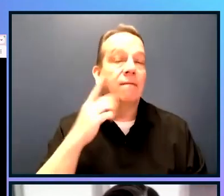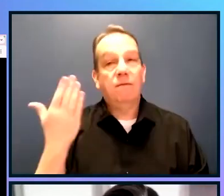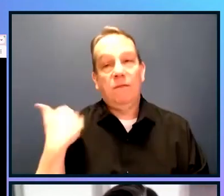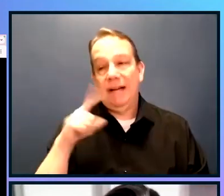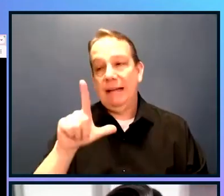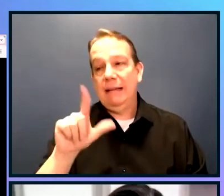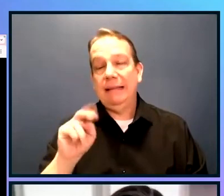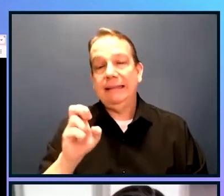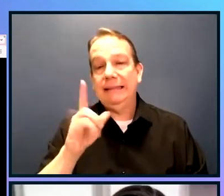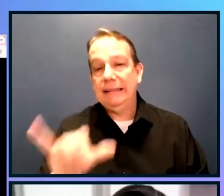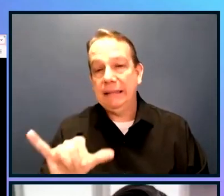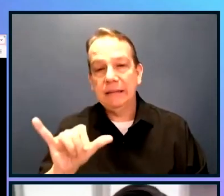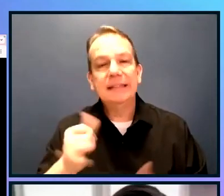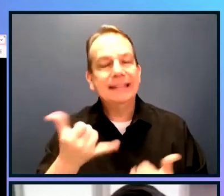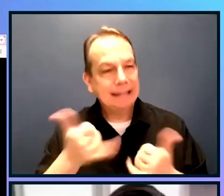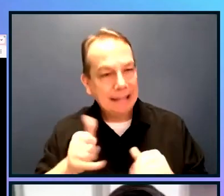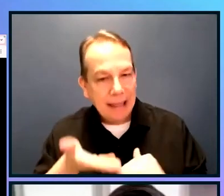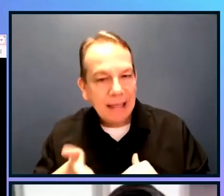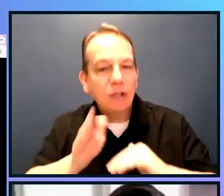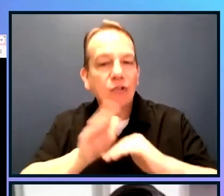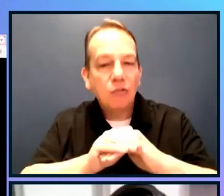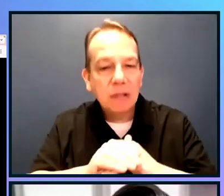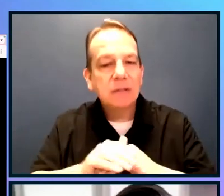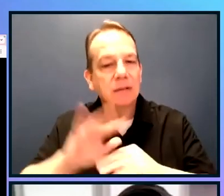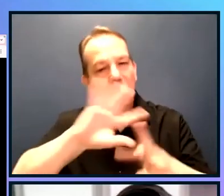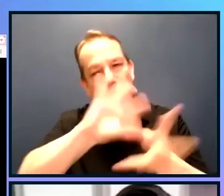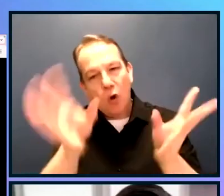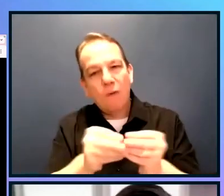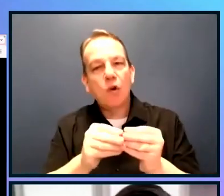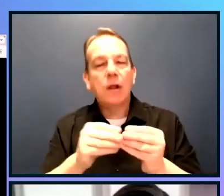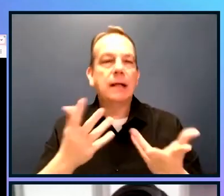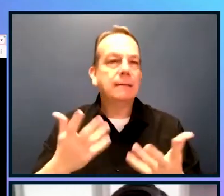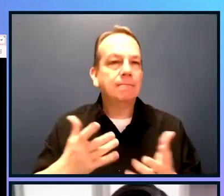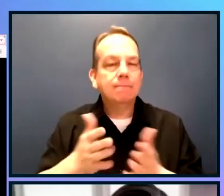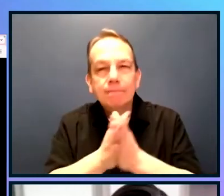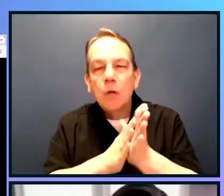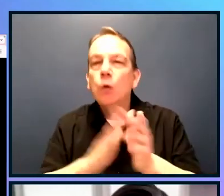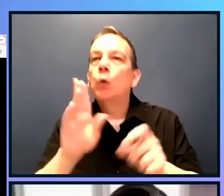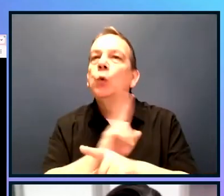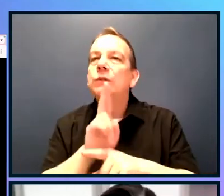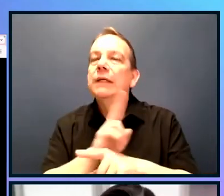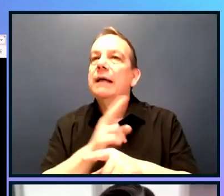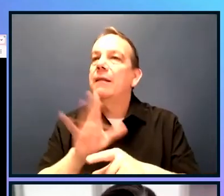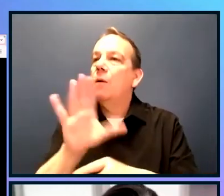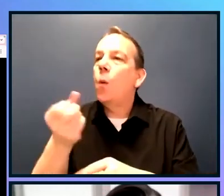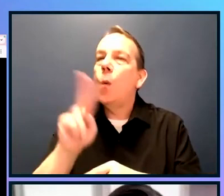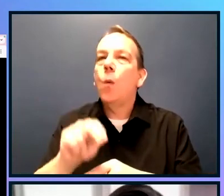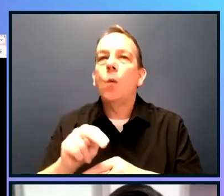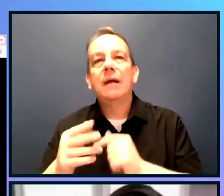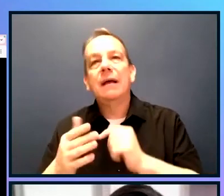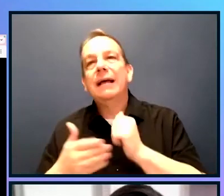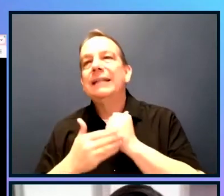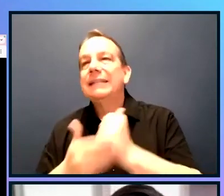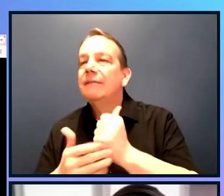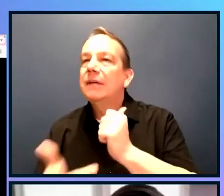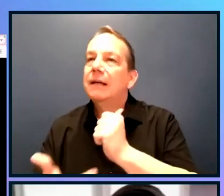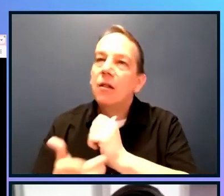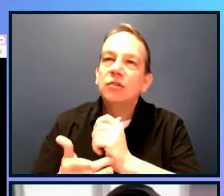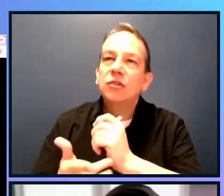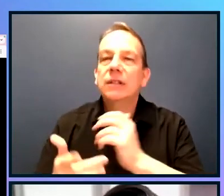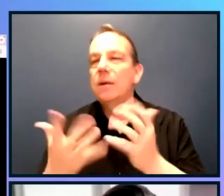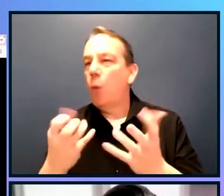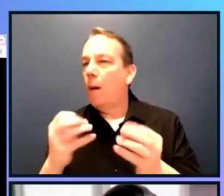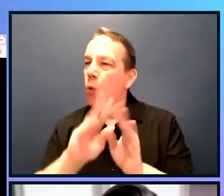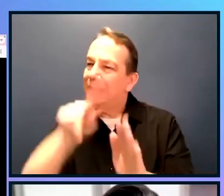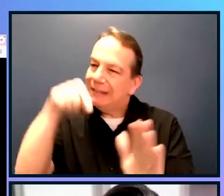is still an increased overall comfort in using assistive technology, They wanted to go deeper. In